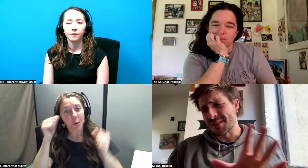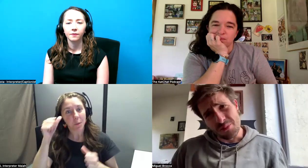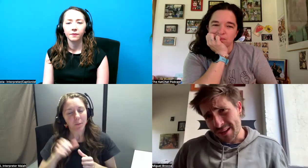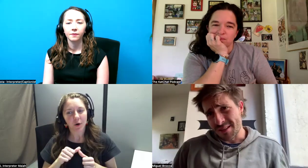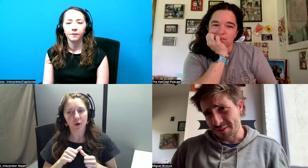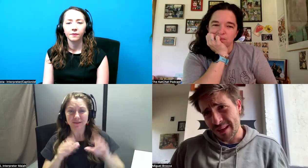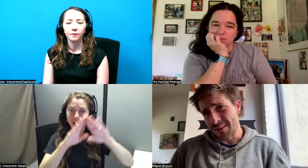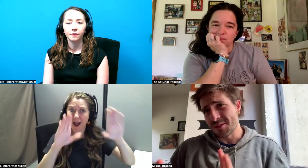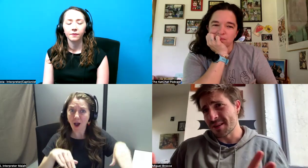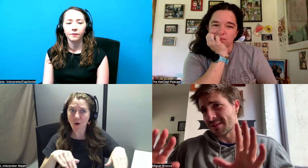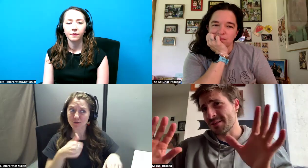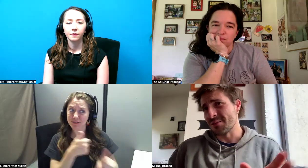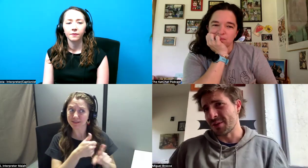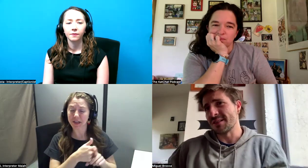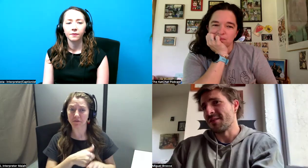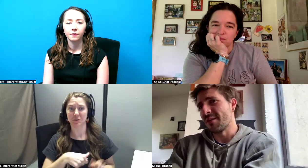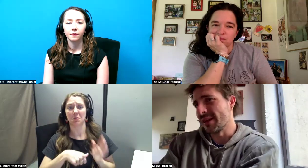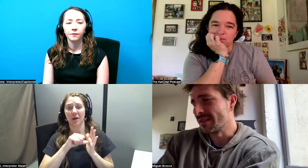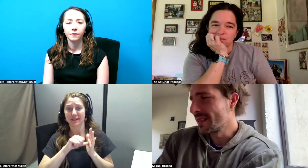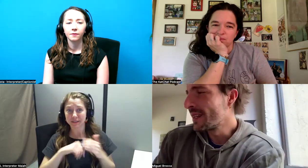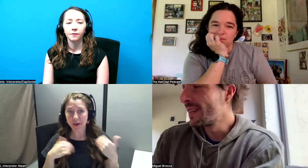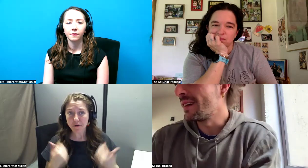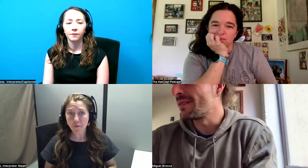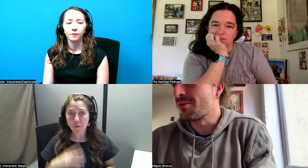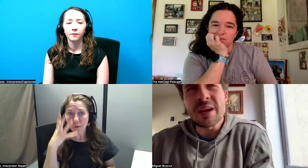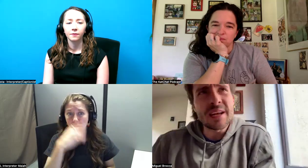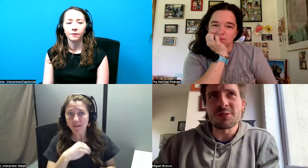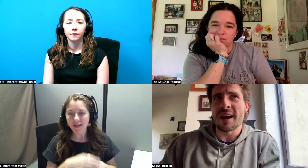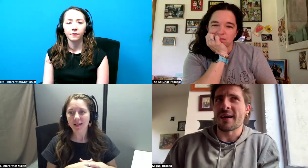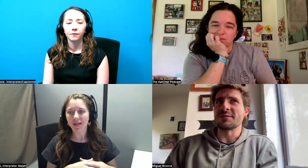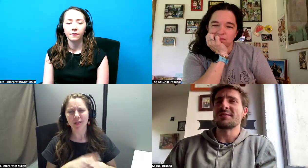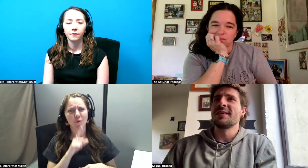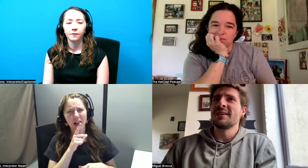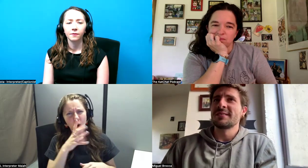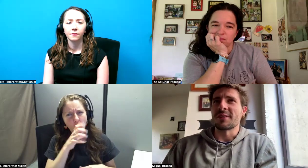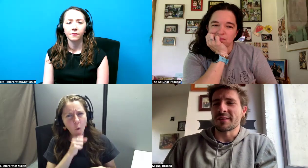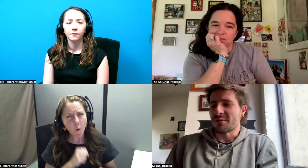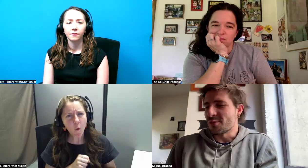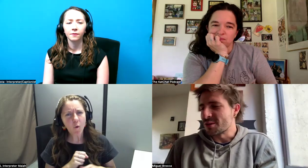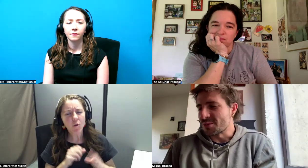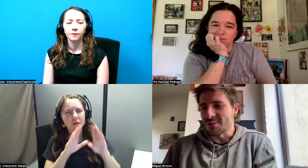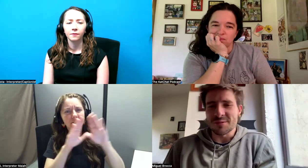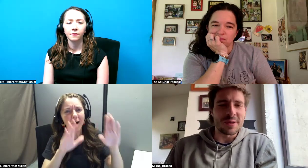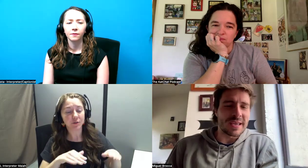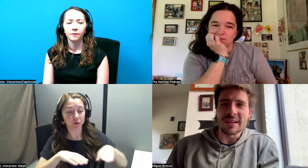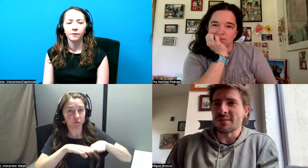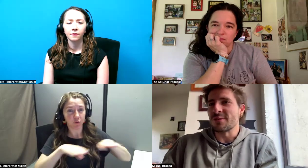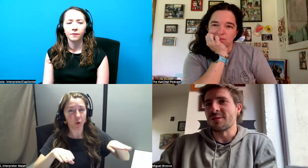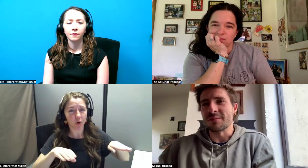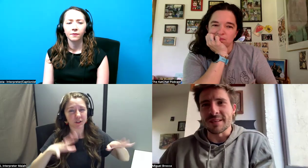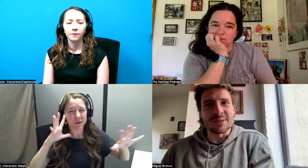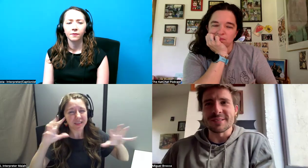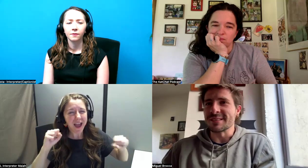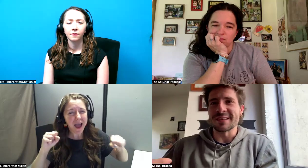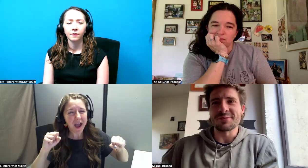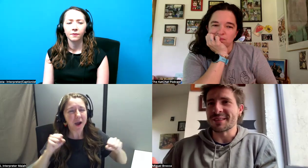house was impressive. Like everything is just impressive in that place. It's a really old house. So like the floors were all squeaky and the doors